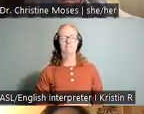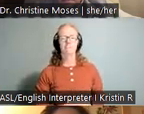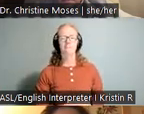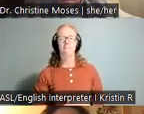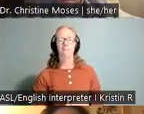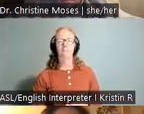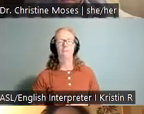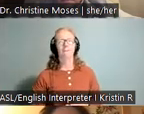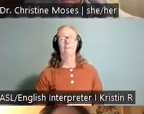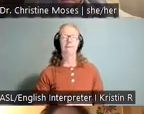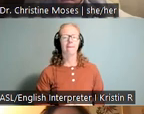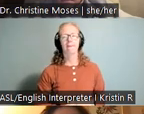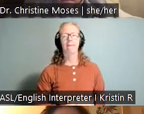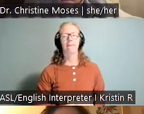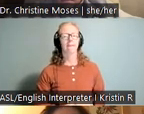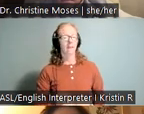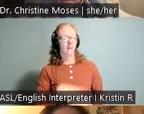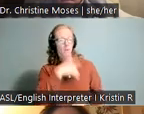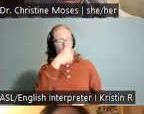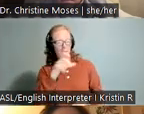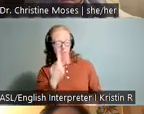to make it so it's not something they have to do.